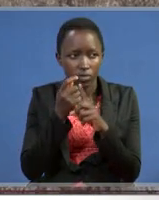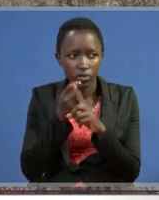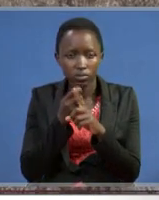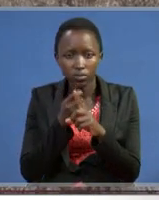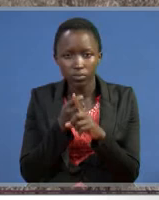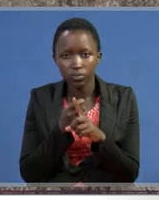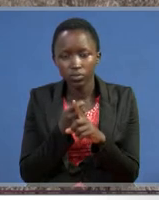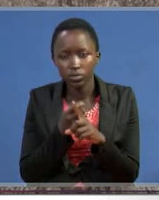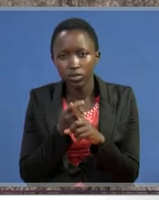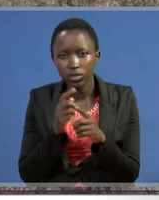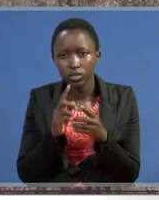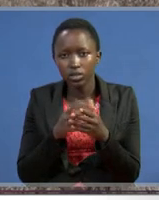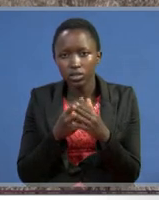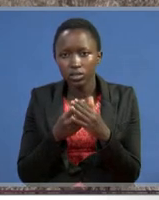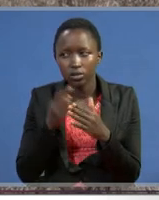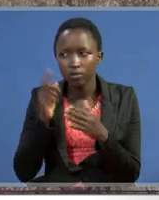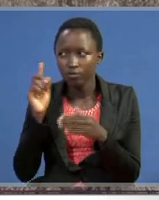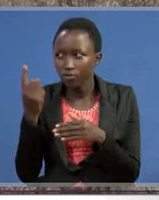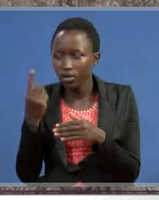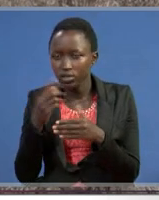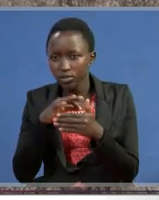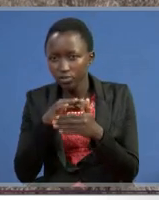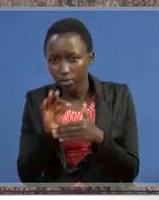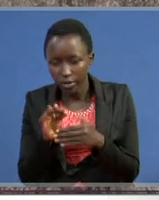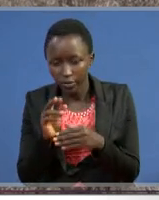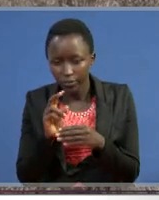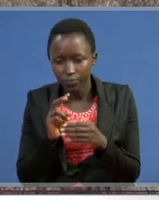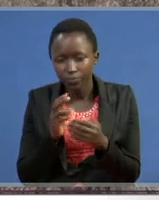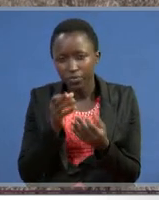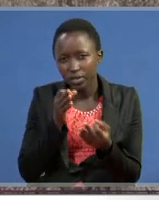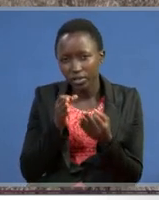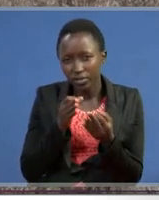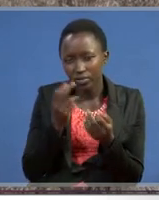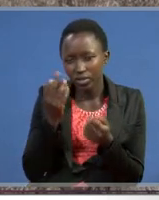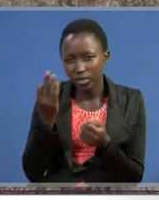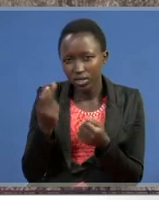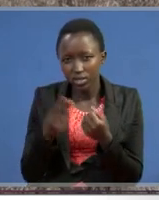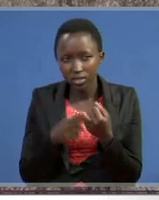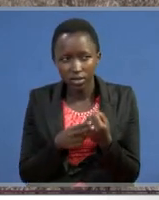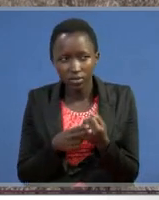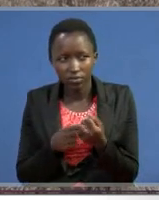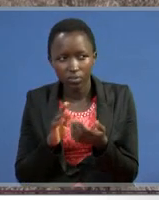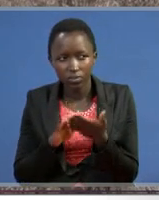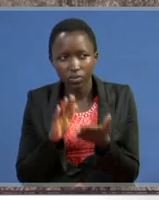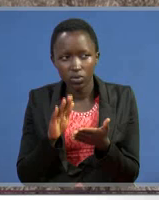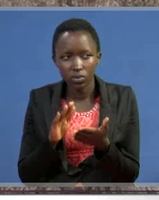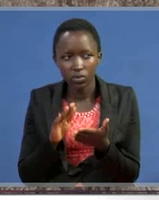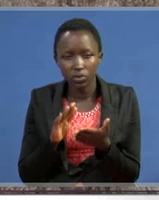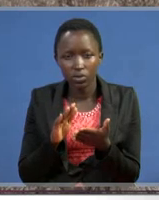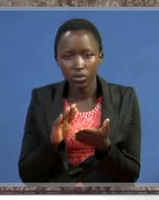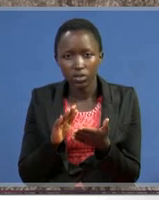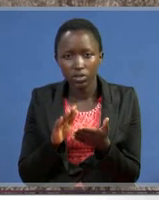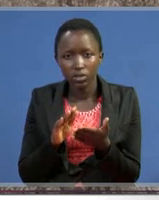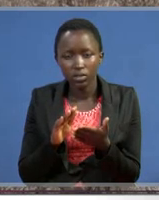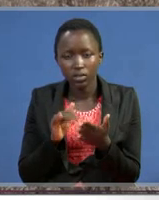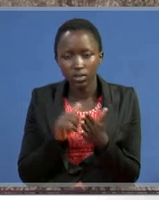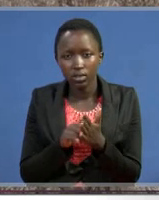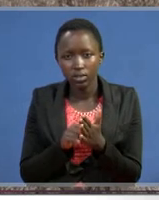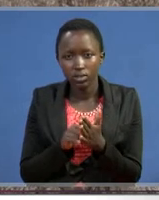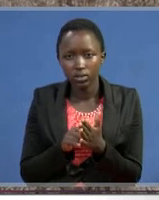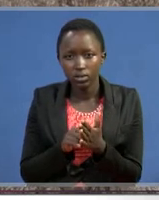tune optimal temperature Kwanzaa if you pick a 37 and above you